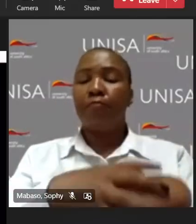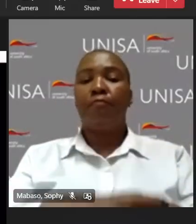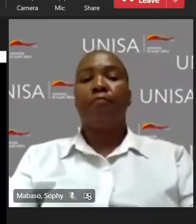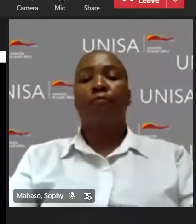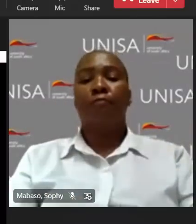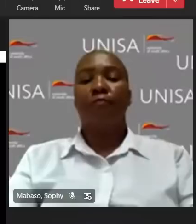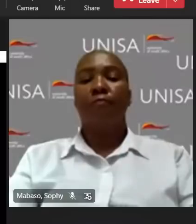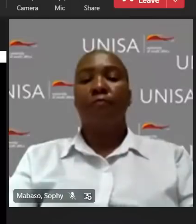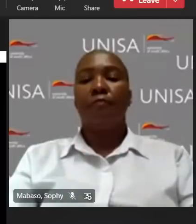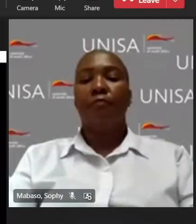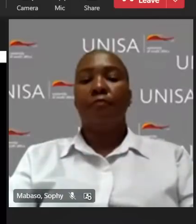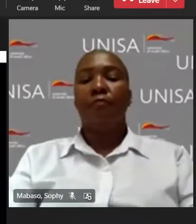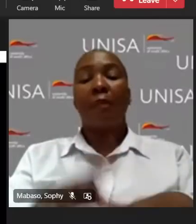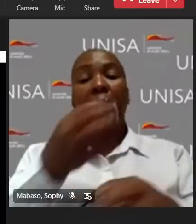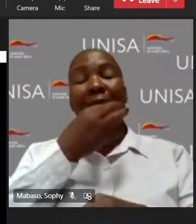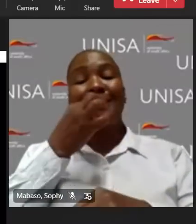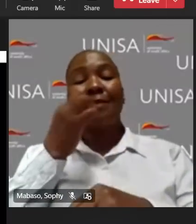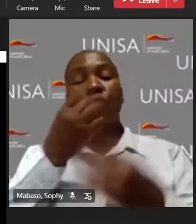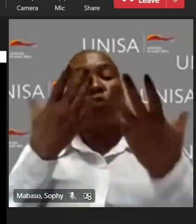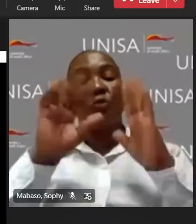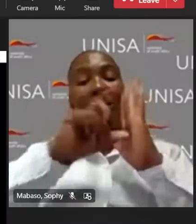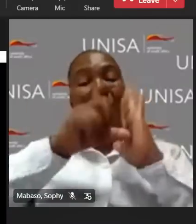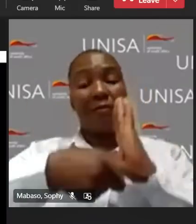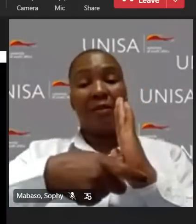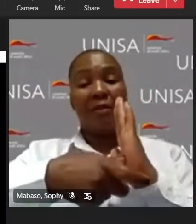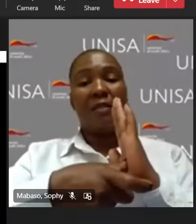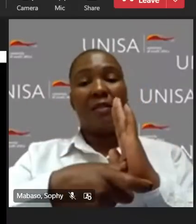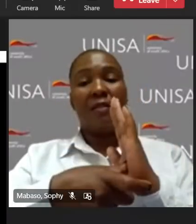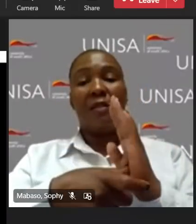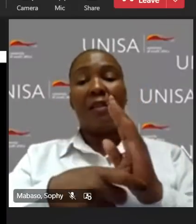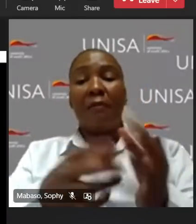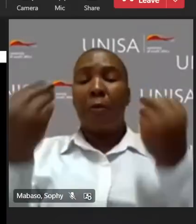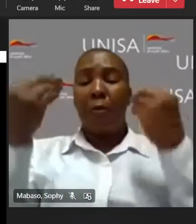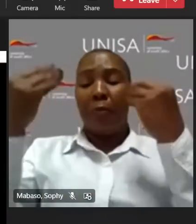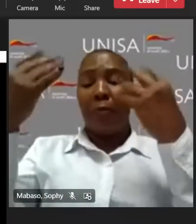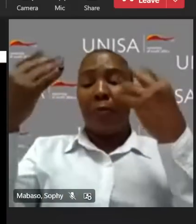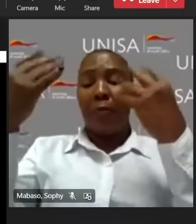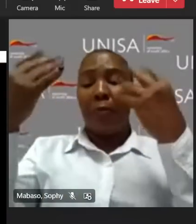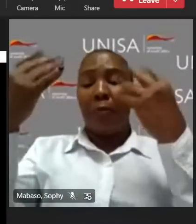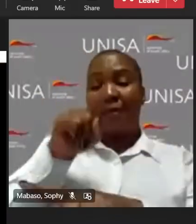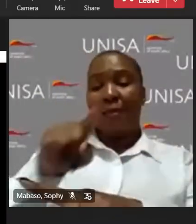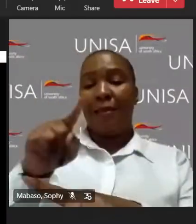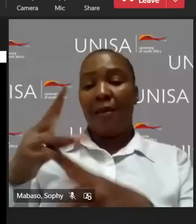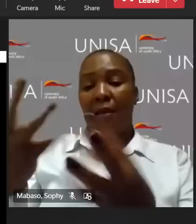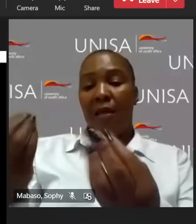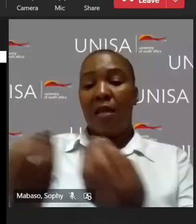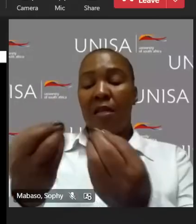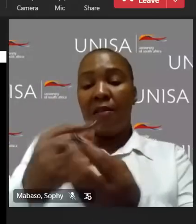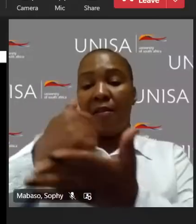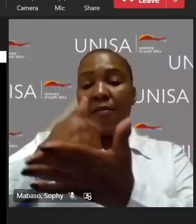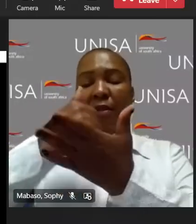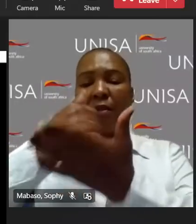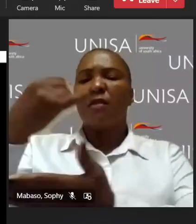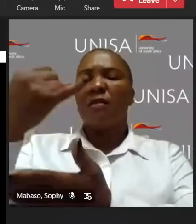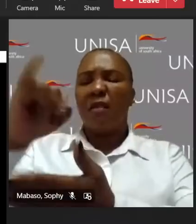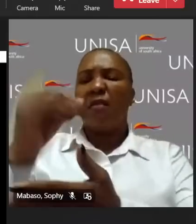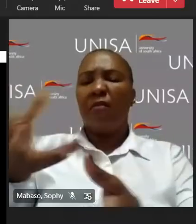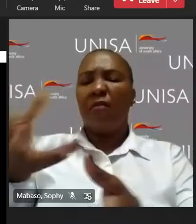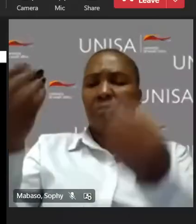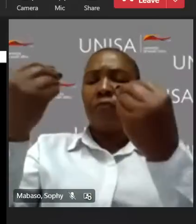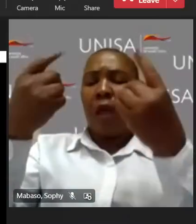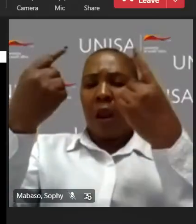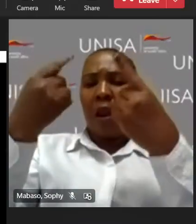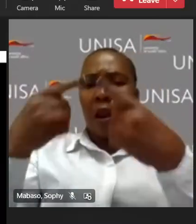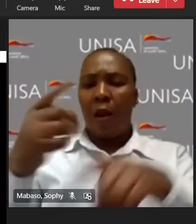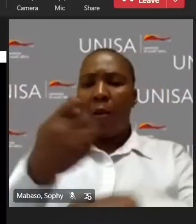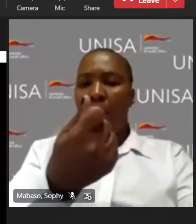I must emphasize that students with disabilities, even if you receive the assistive device, you still receive the allowance